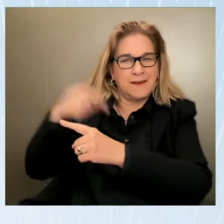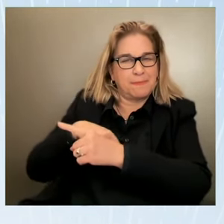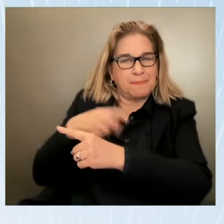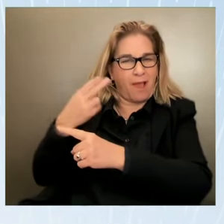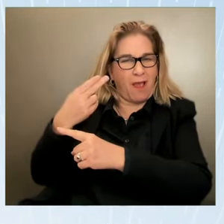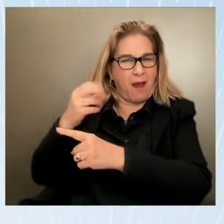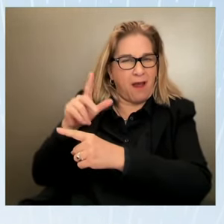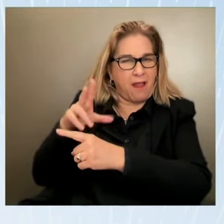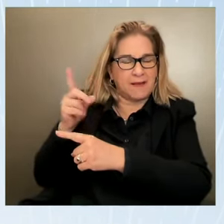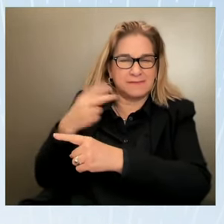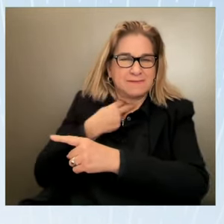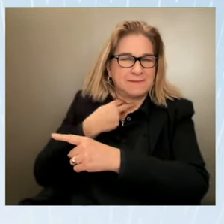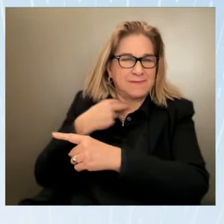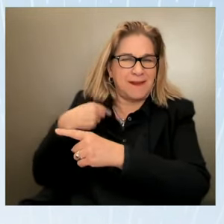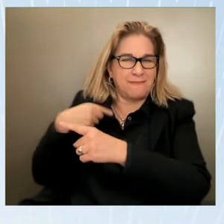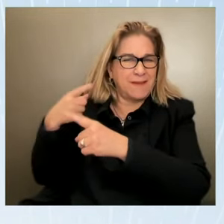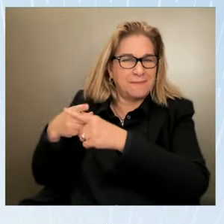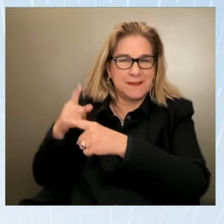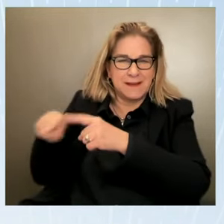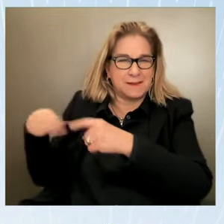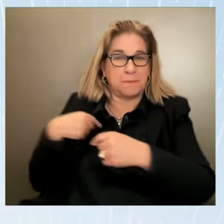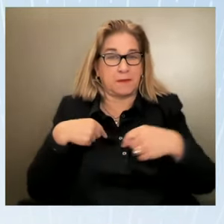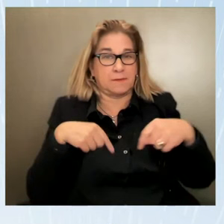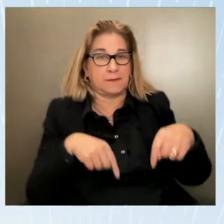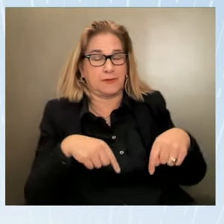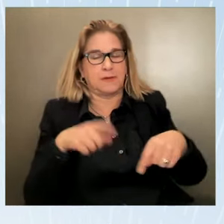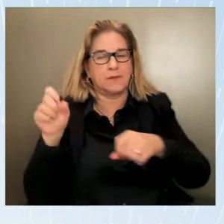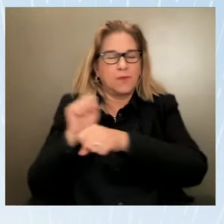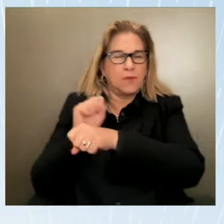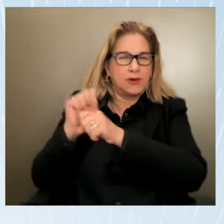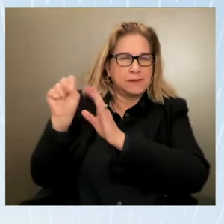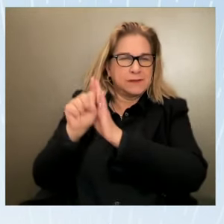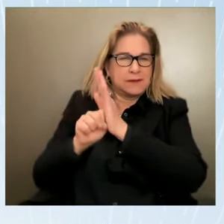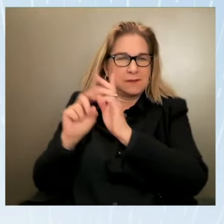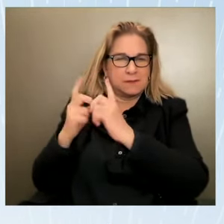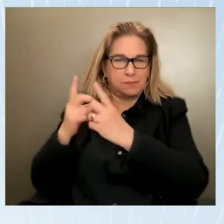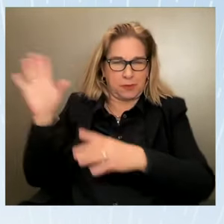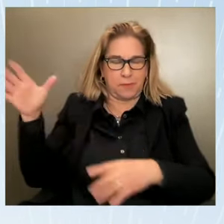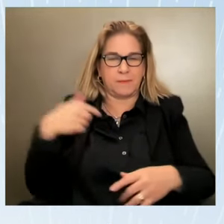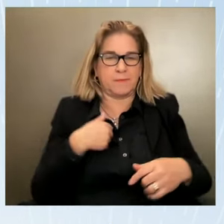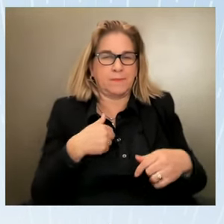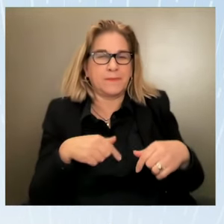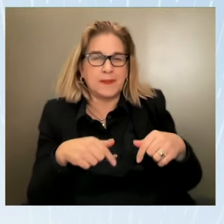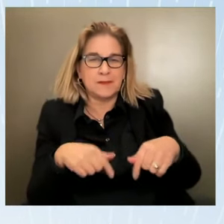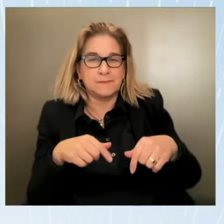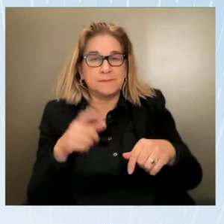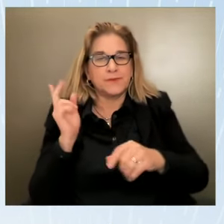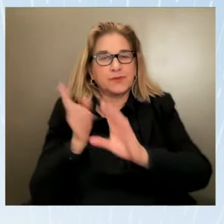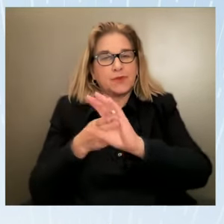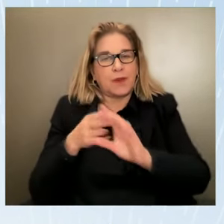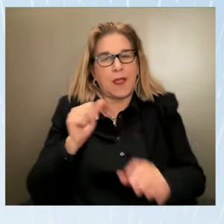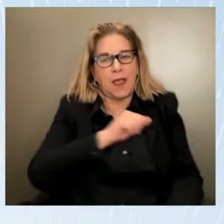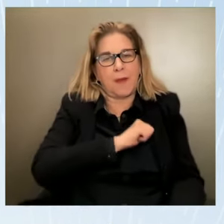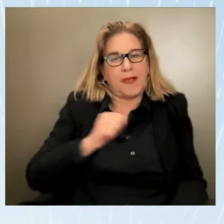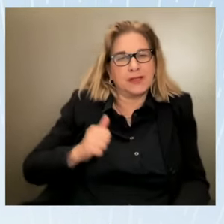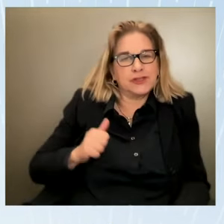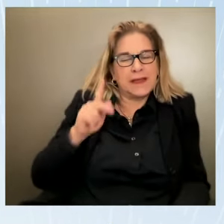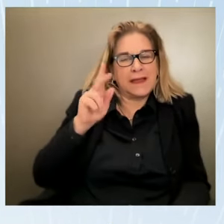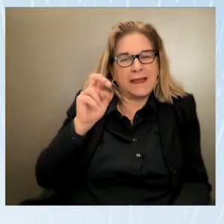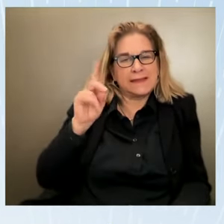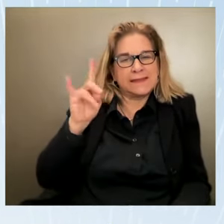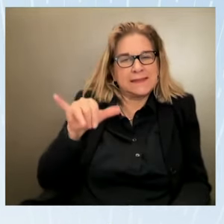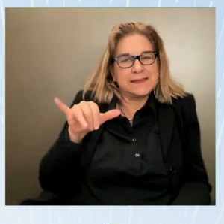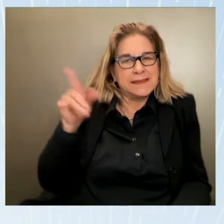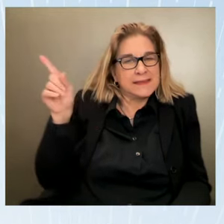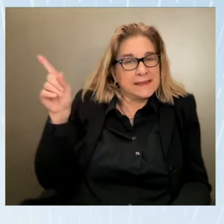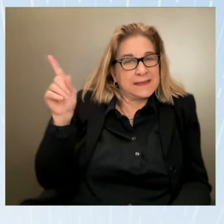Department, she's joining Ambassador Kennedy and Udall in Australia and New Zealand